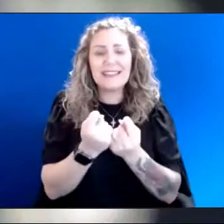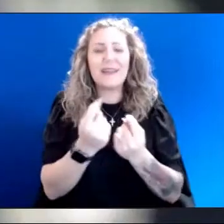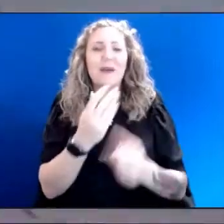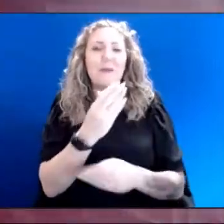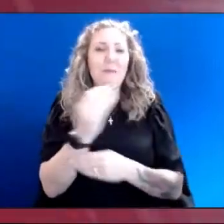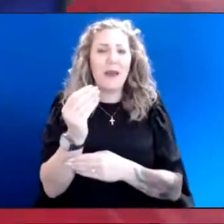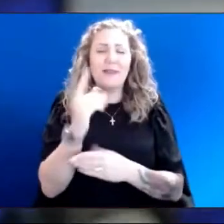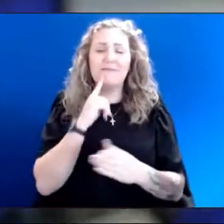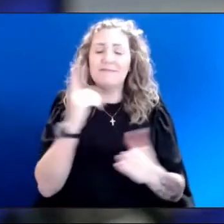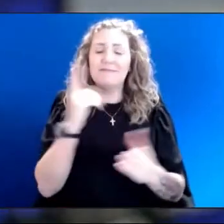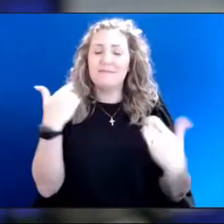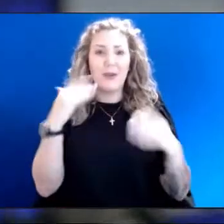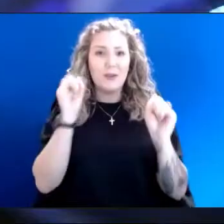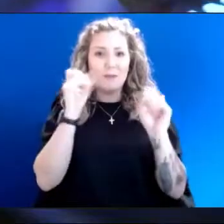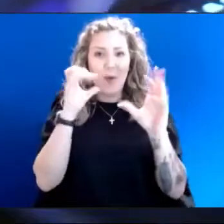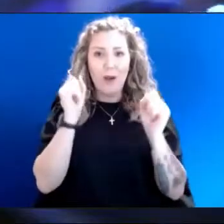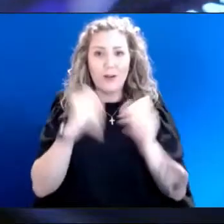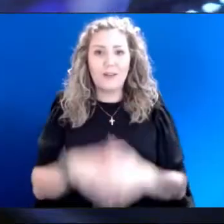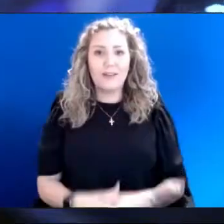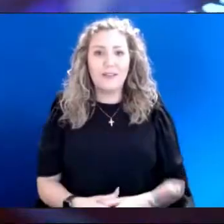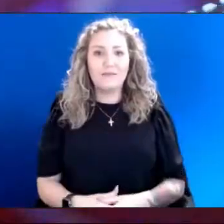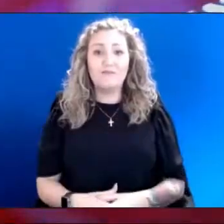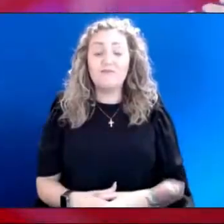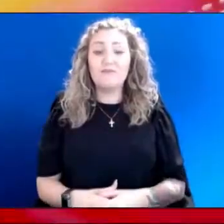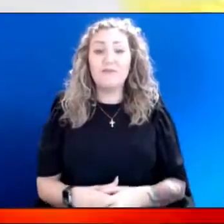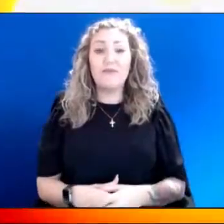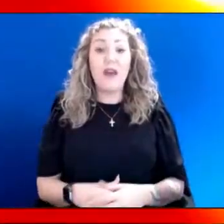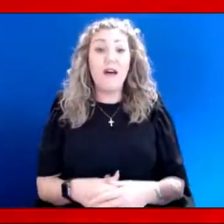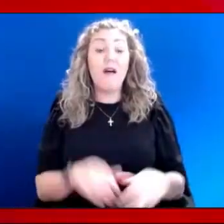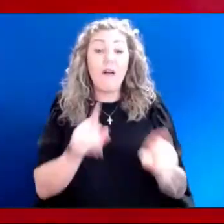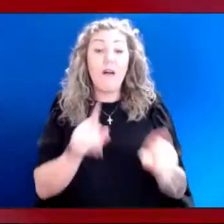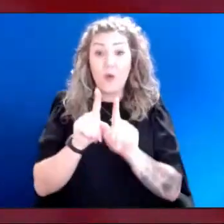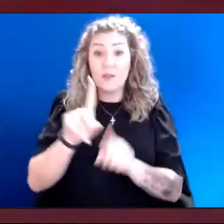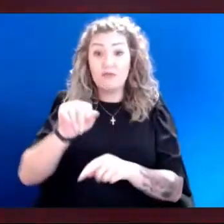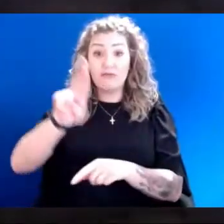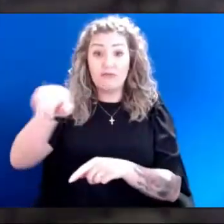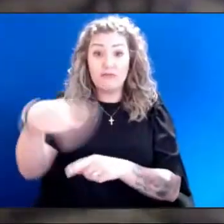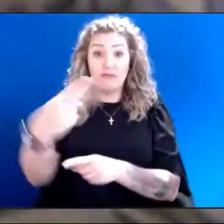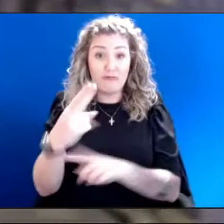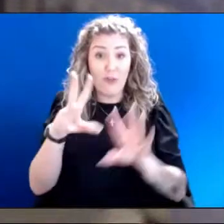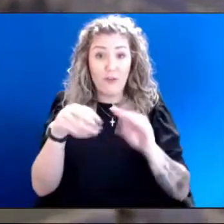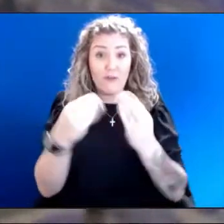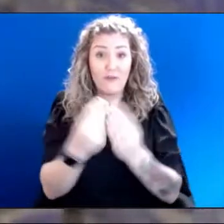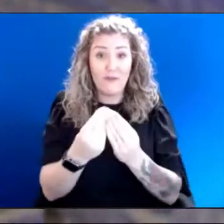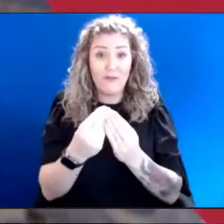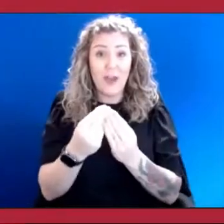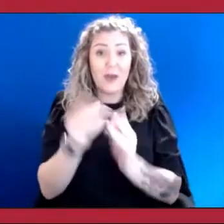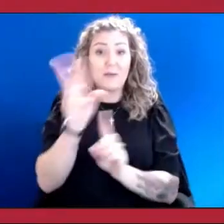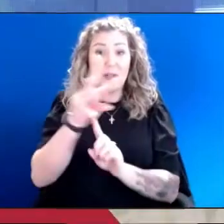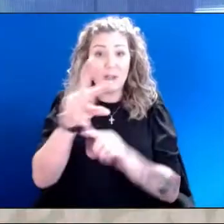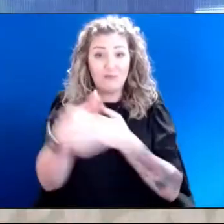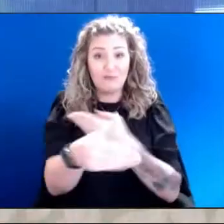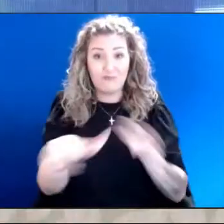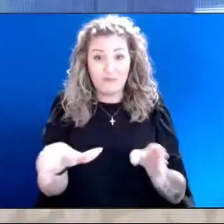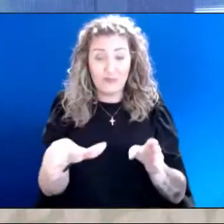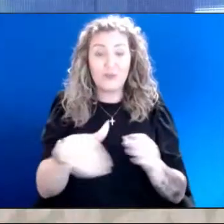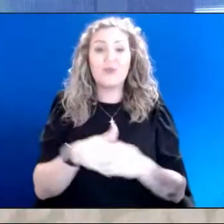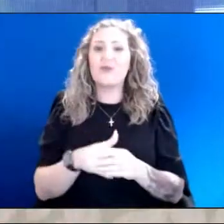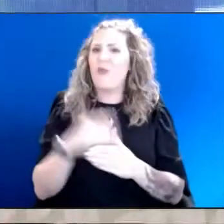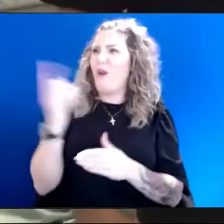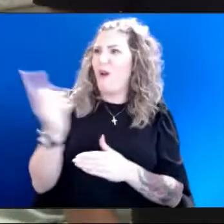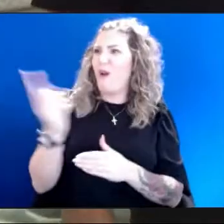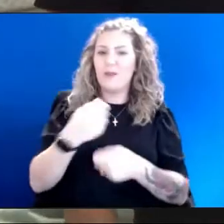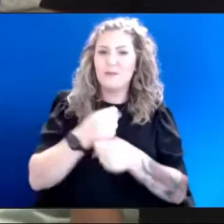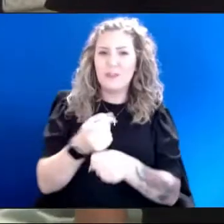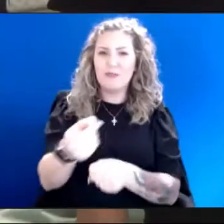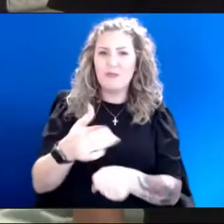just unreal. Stand by to set up show. And the Dolph C. Simons Jr. Family Broadcast Studio. Roll it. Always makes you feel like you're the